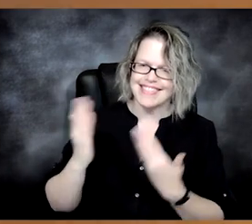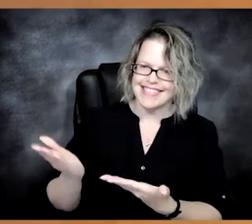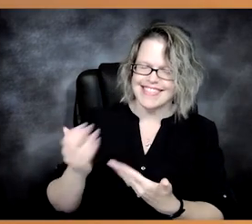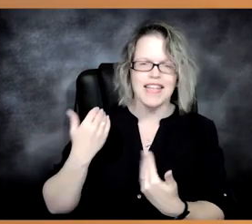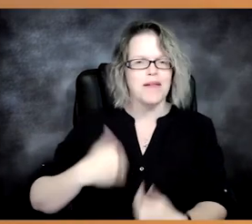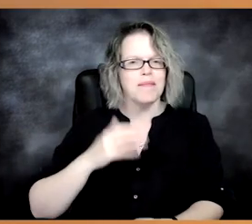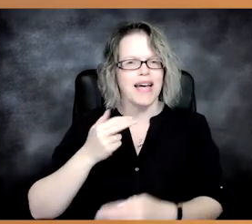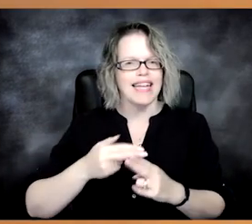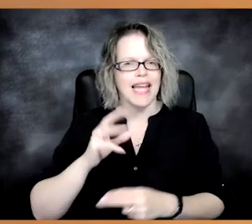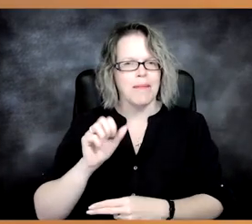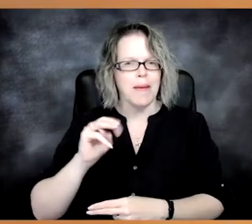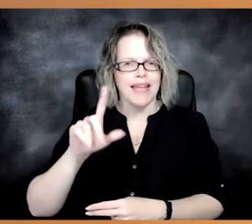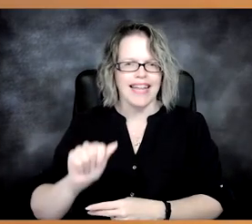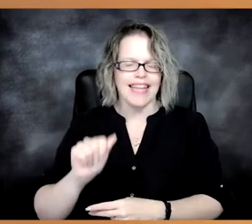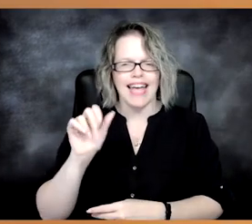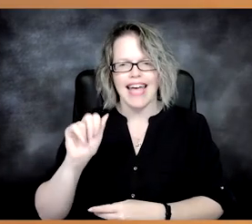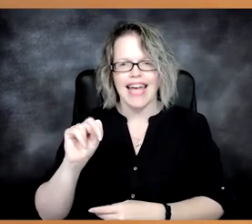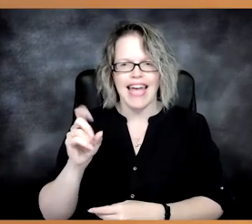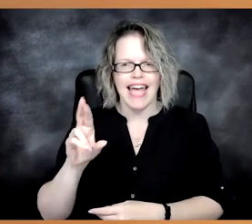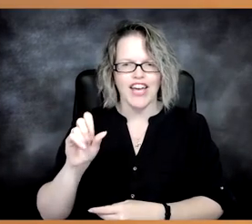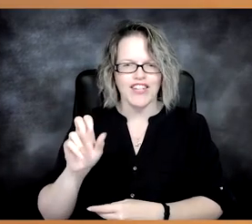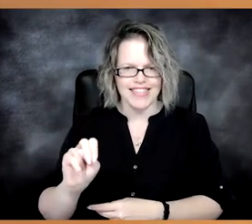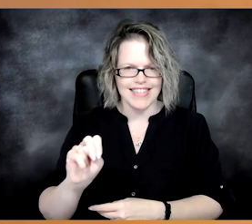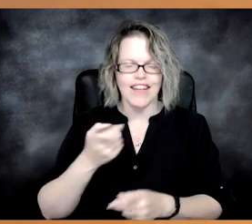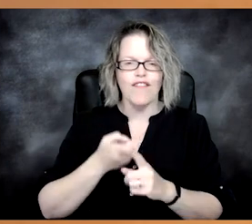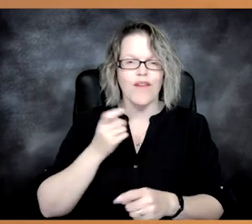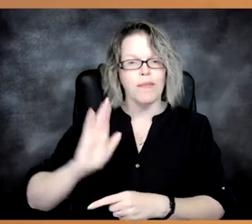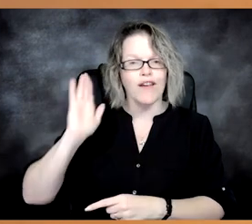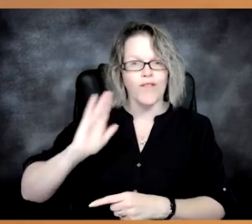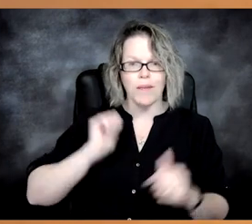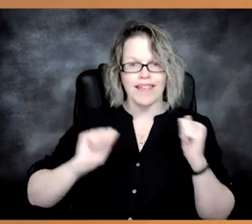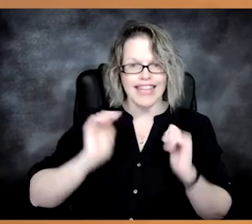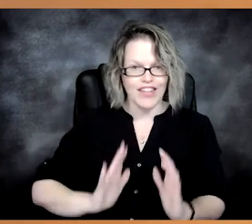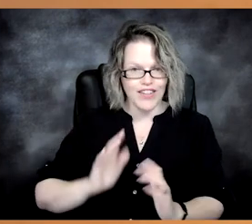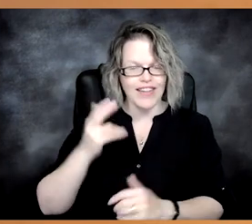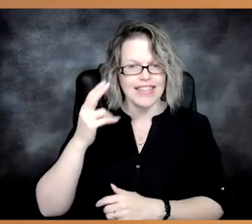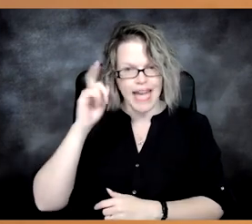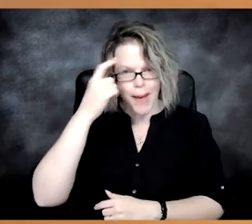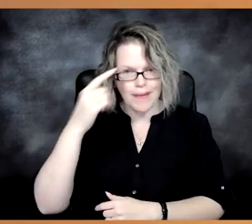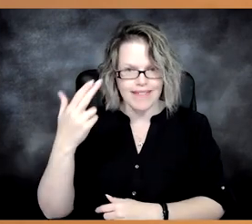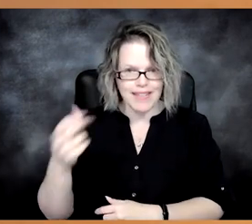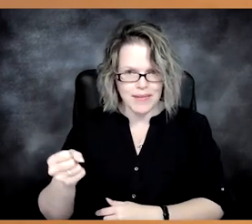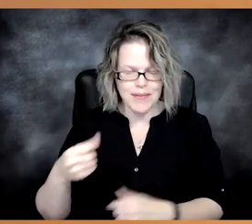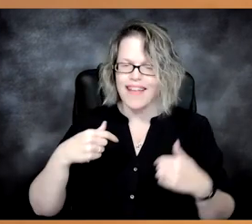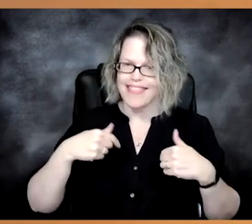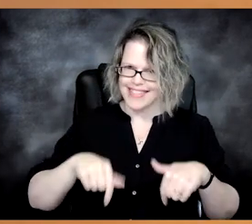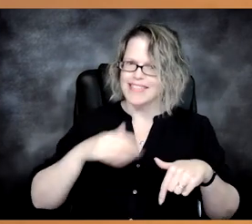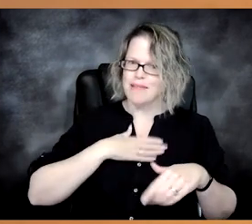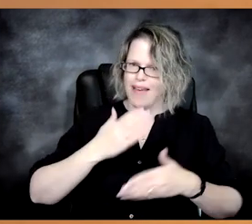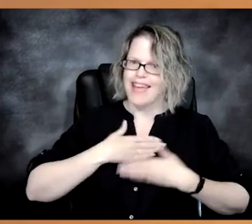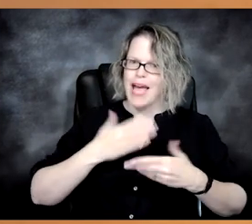Hi, my name's Amelia Rann Anderson. I'm coming to you from the former theater at Capitol High School. This is my happy